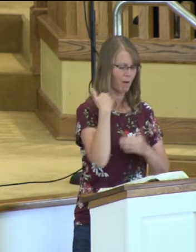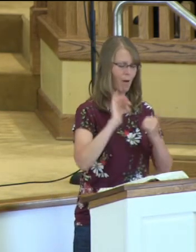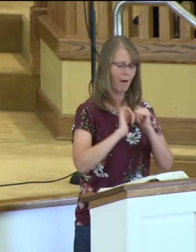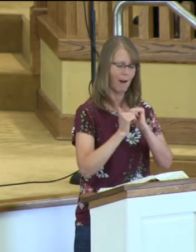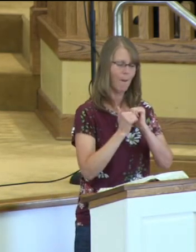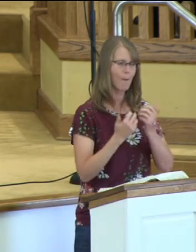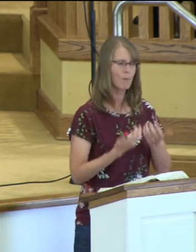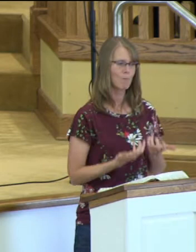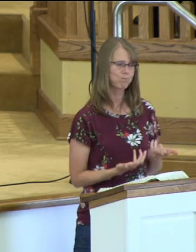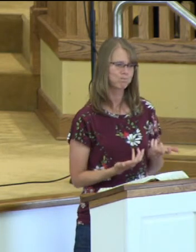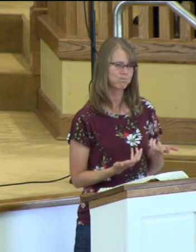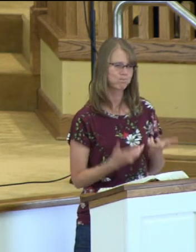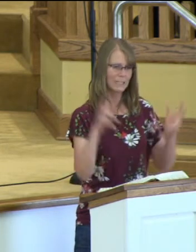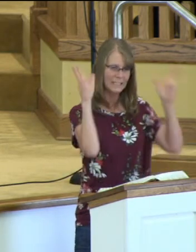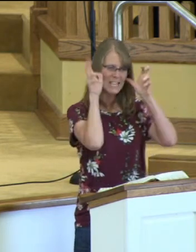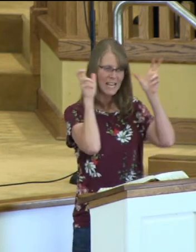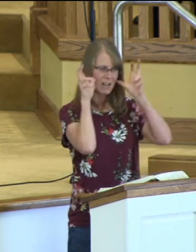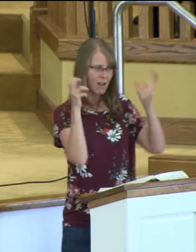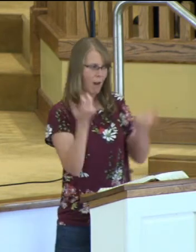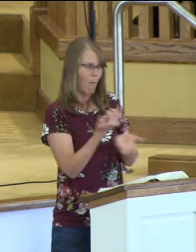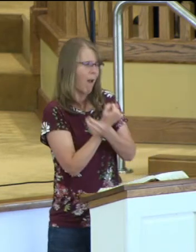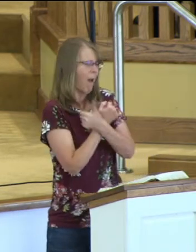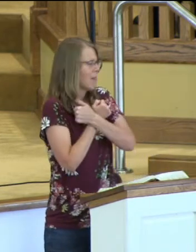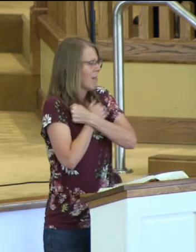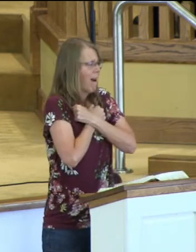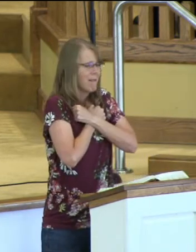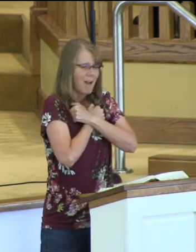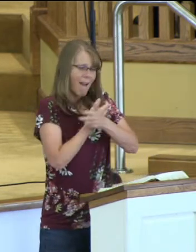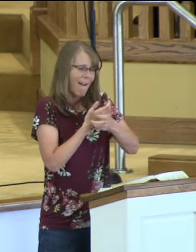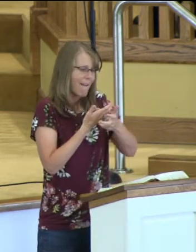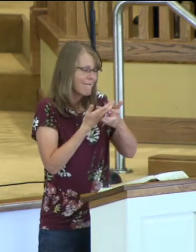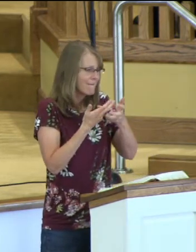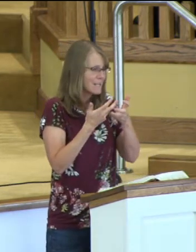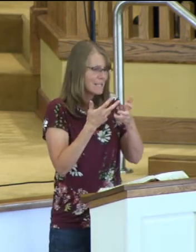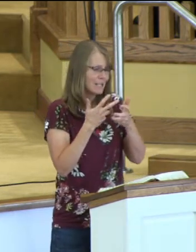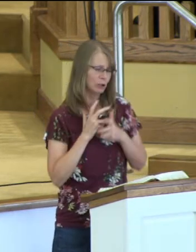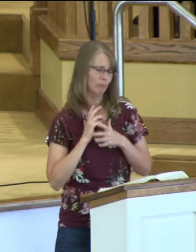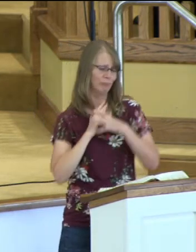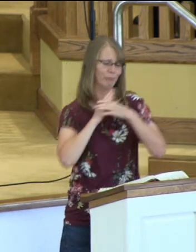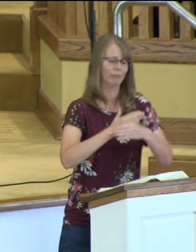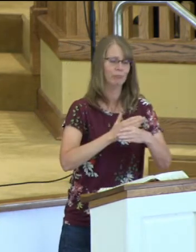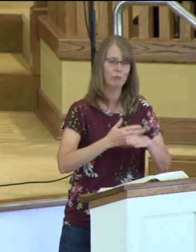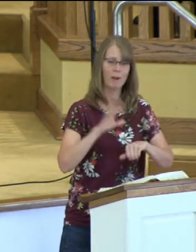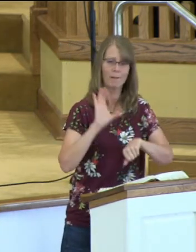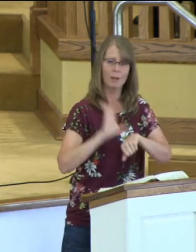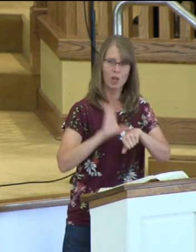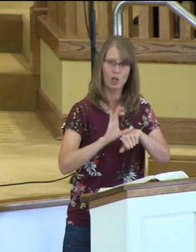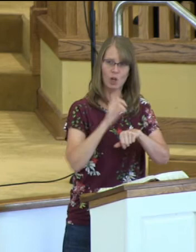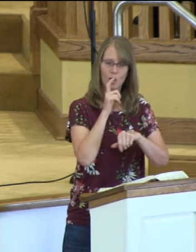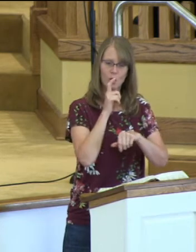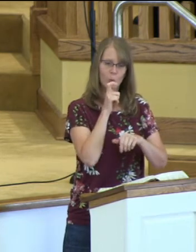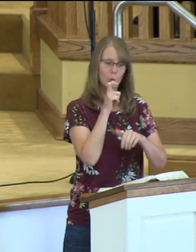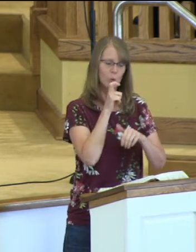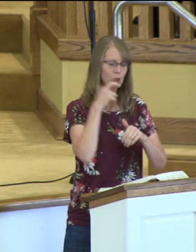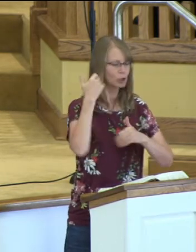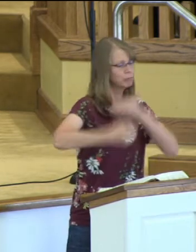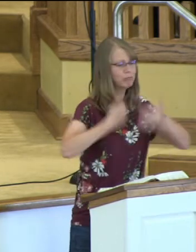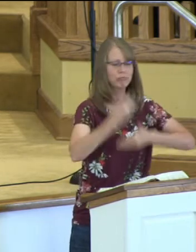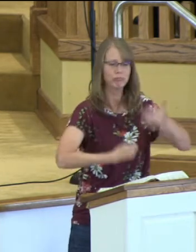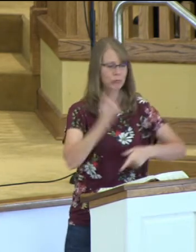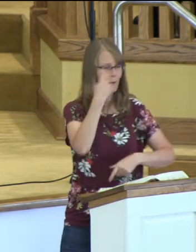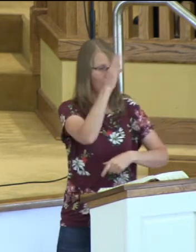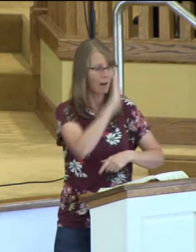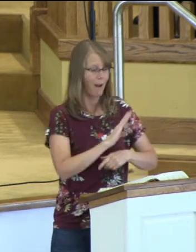how Satan would love nothing better than to disrupt a church that is going forward for God. And